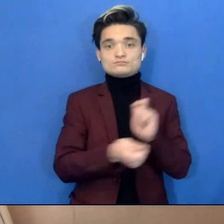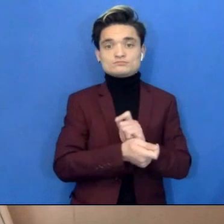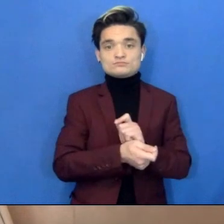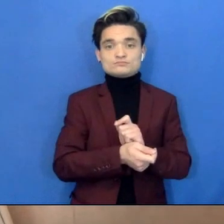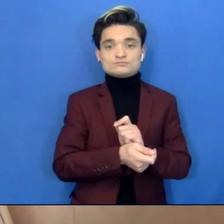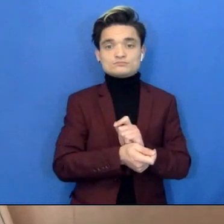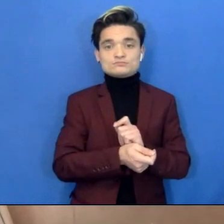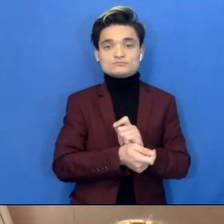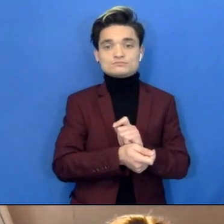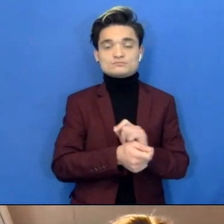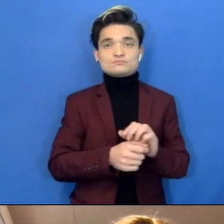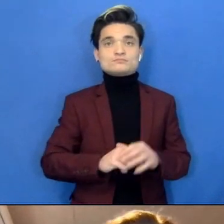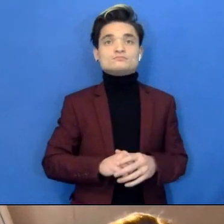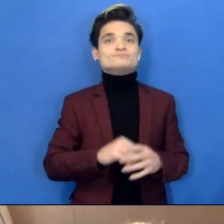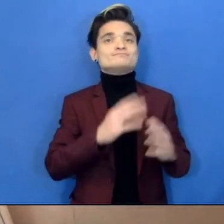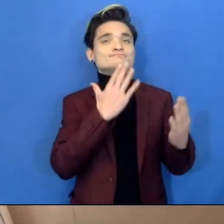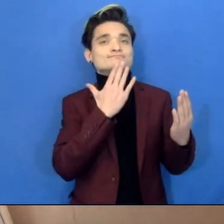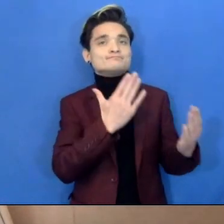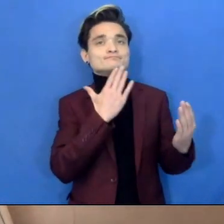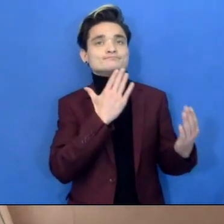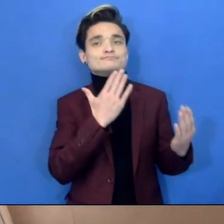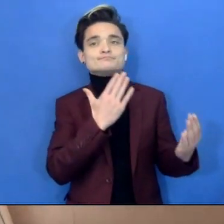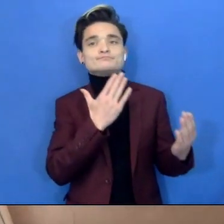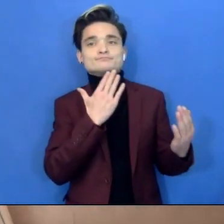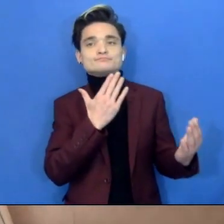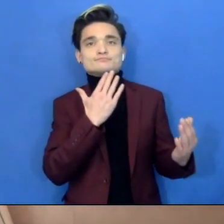and probably last segment of our panel here,